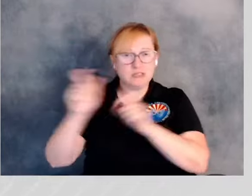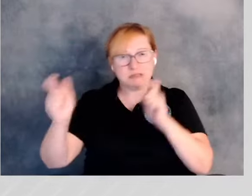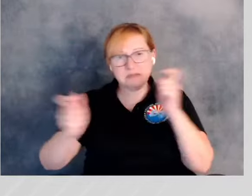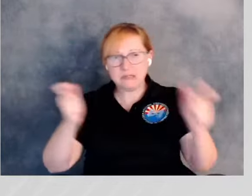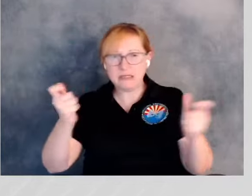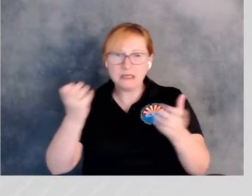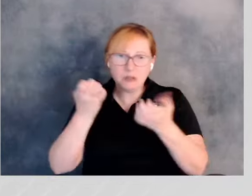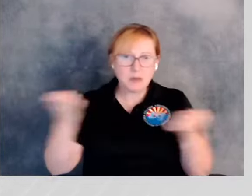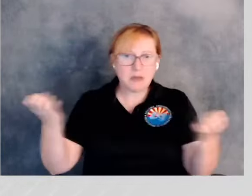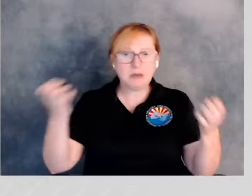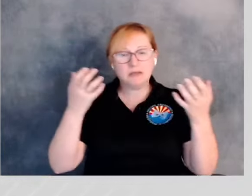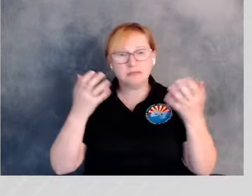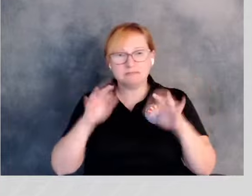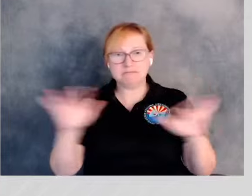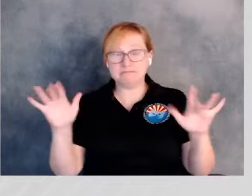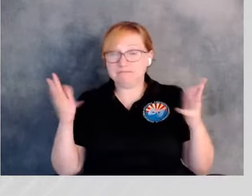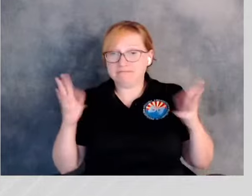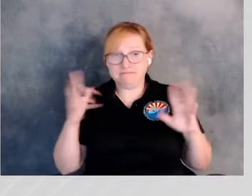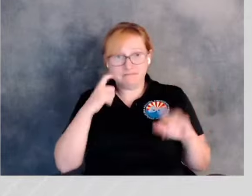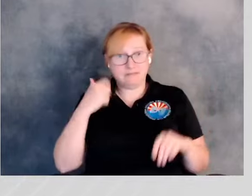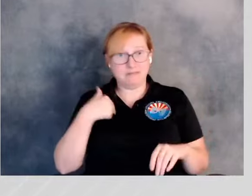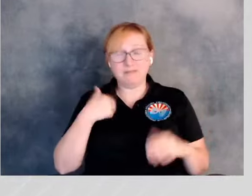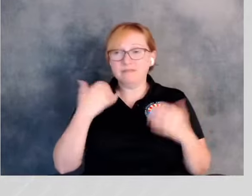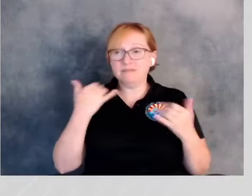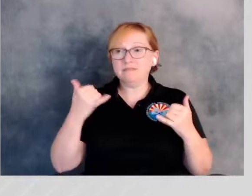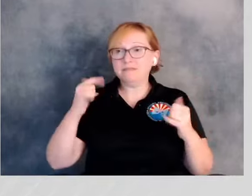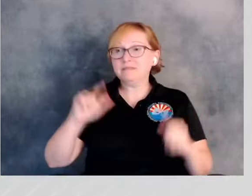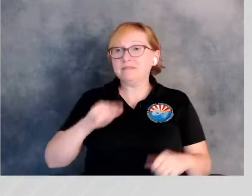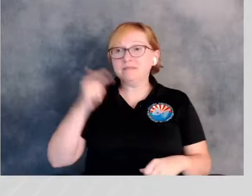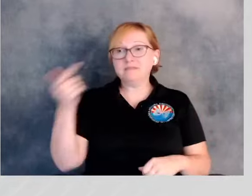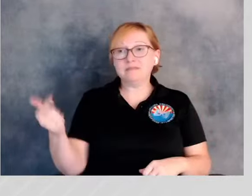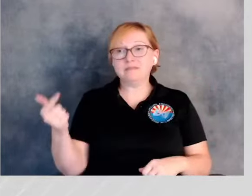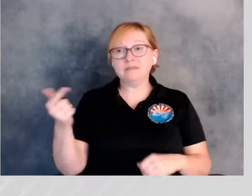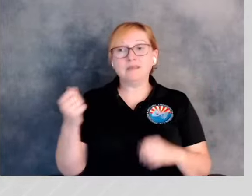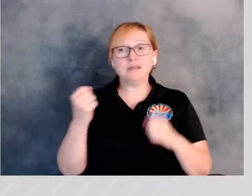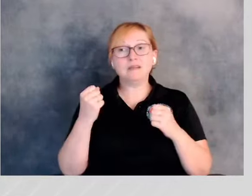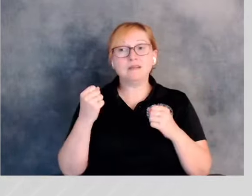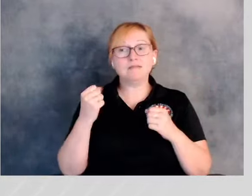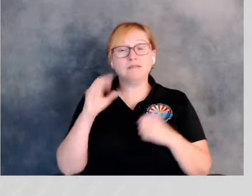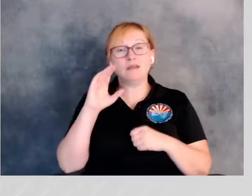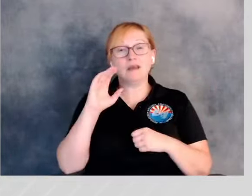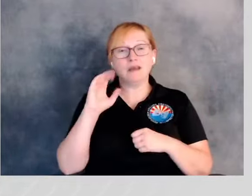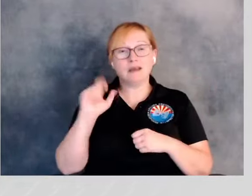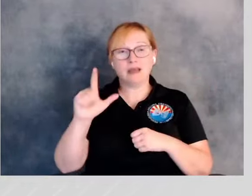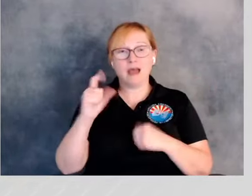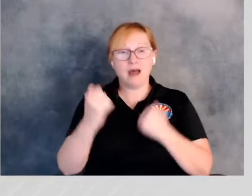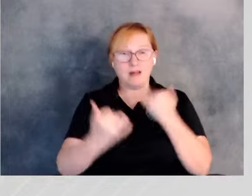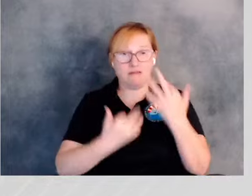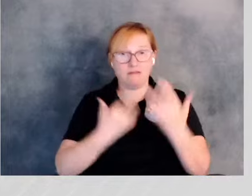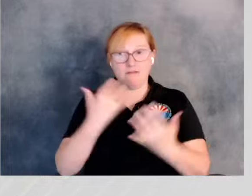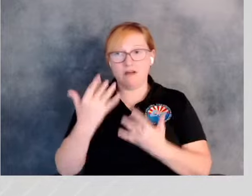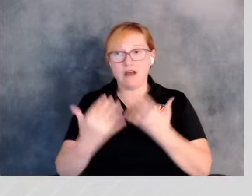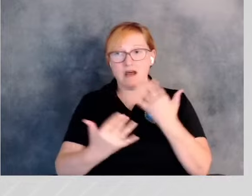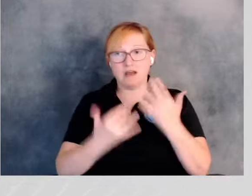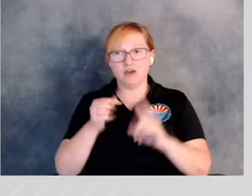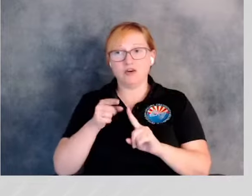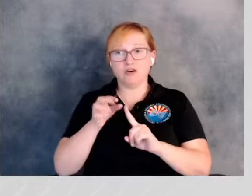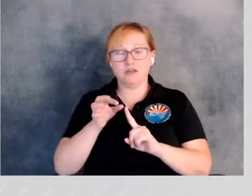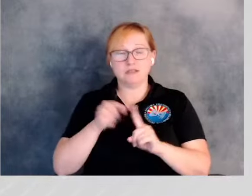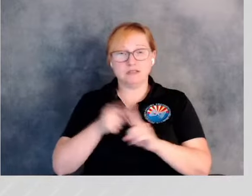And that's it for me. I will turn it over to CAL FIRE San Luis Obispo Unit Specialist